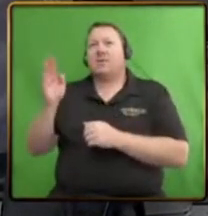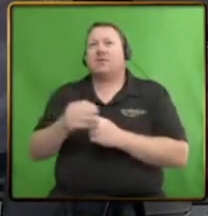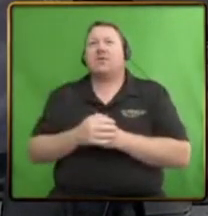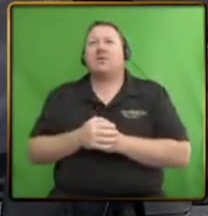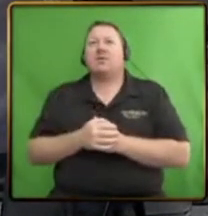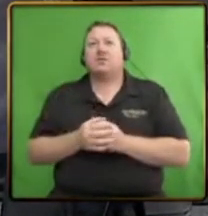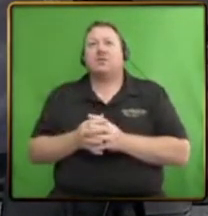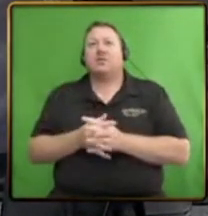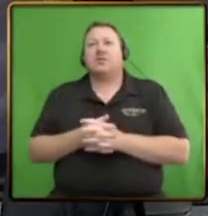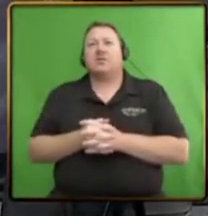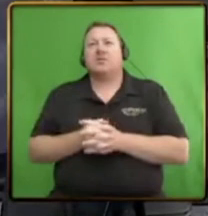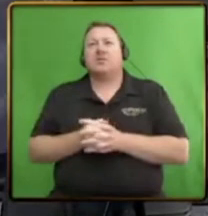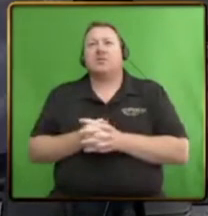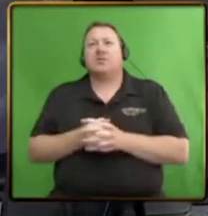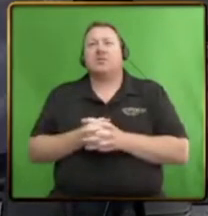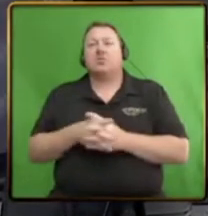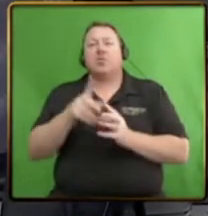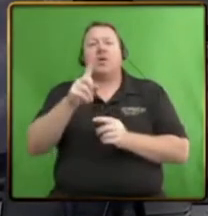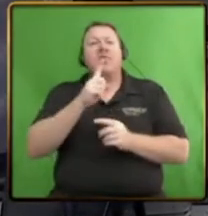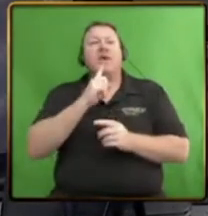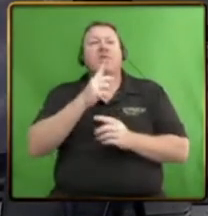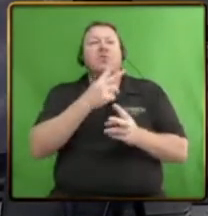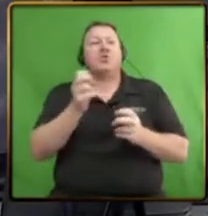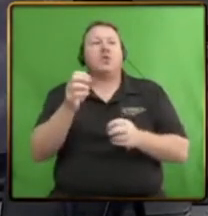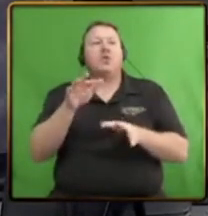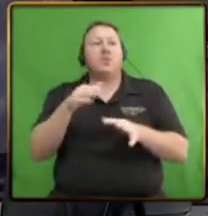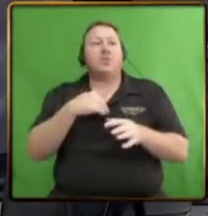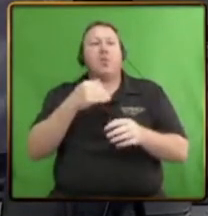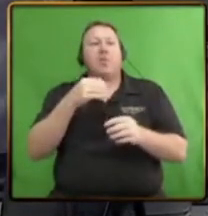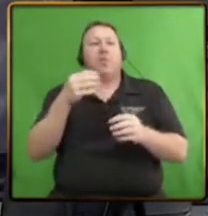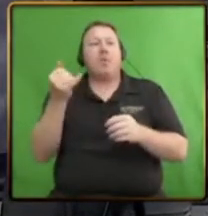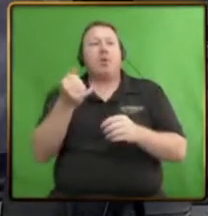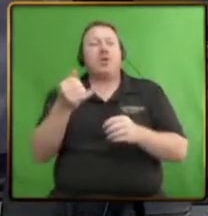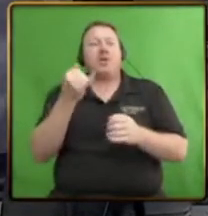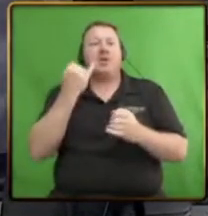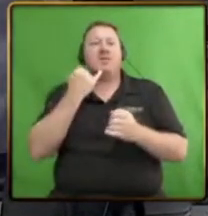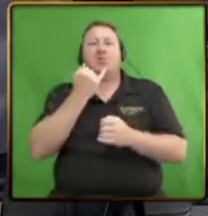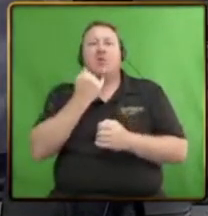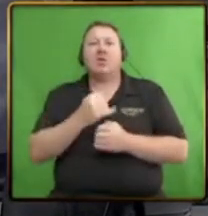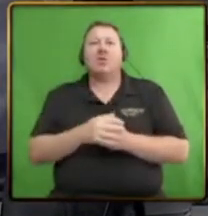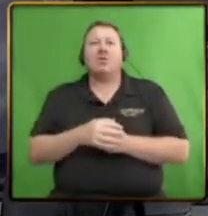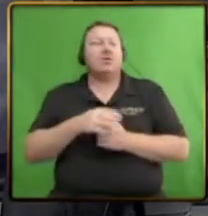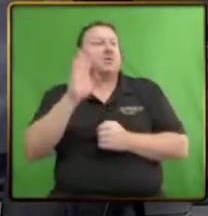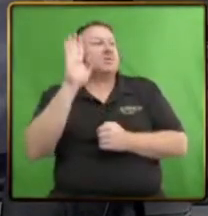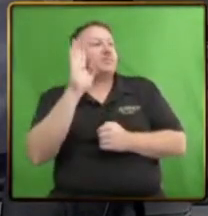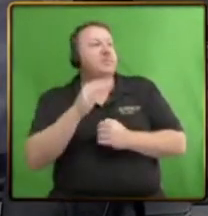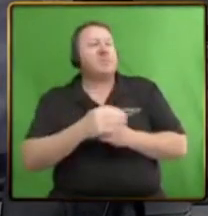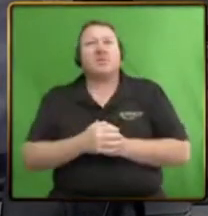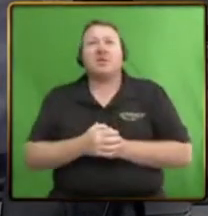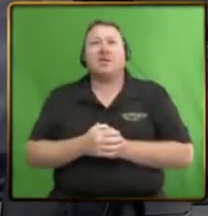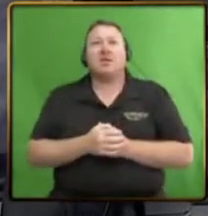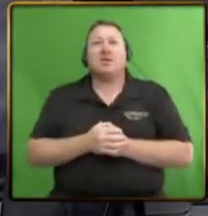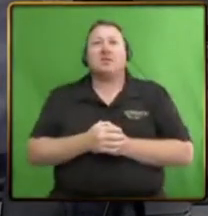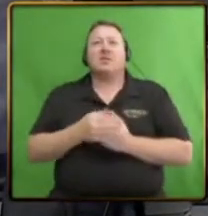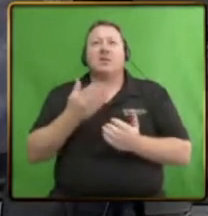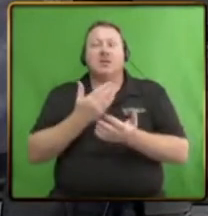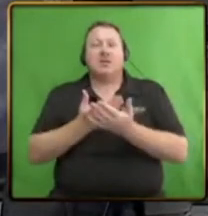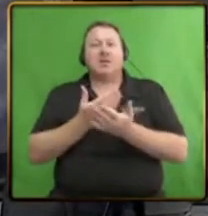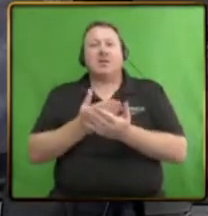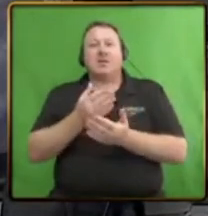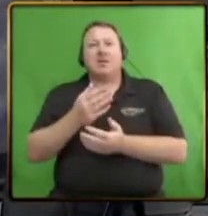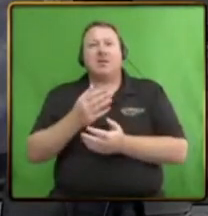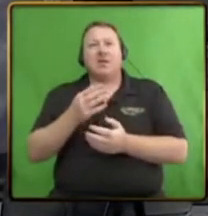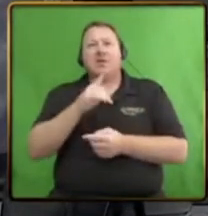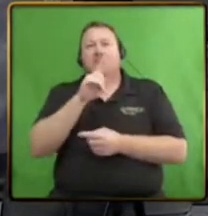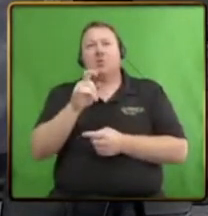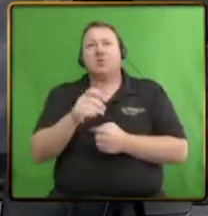innocent civilians were murdered in Israel. Please take your seat. Honourable Member. Thank you. Which I'm point asking of if order? is he able to take a question?